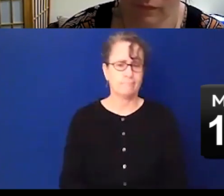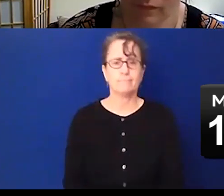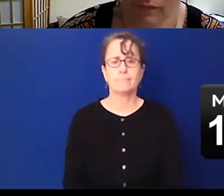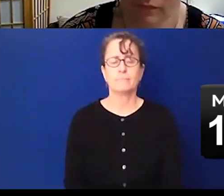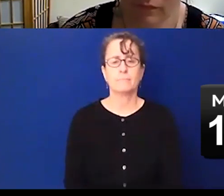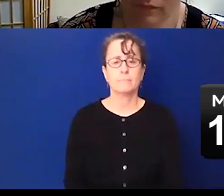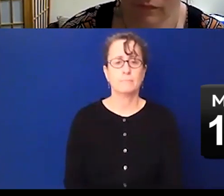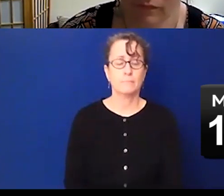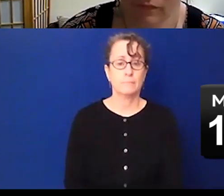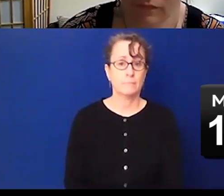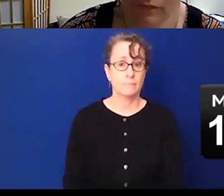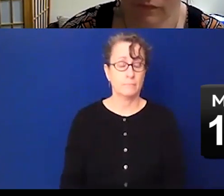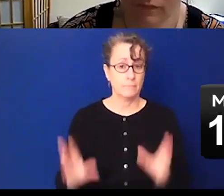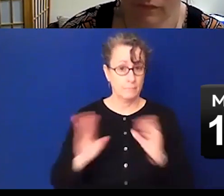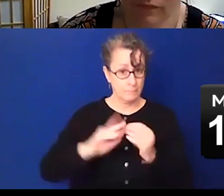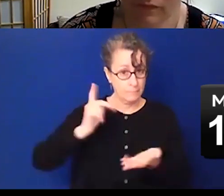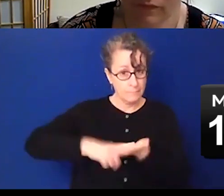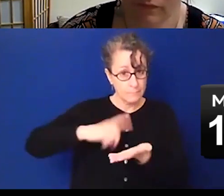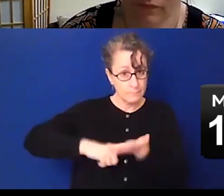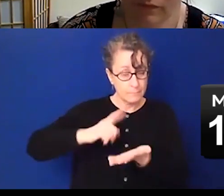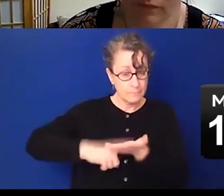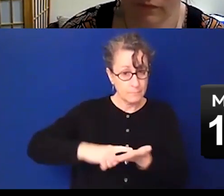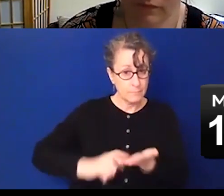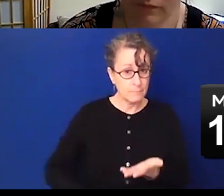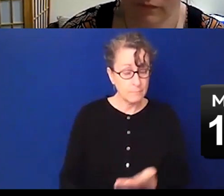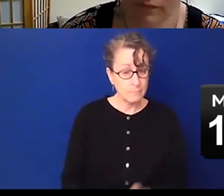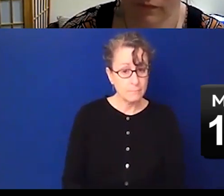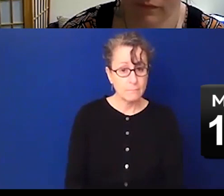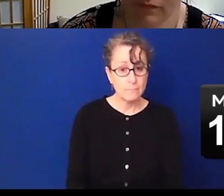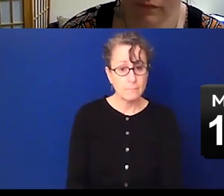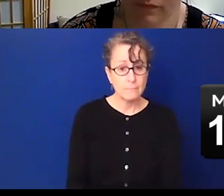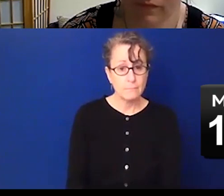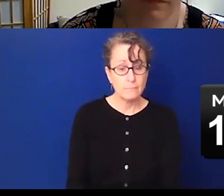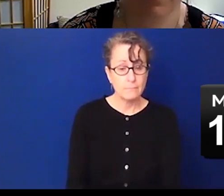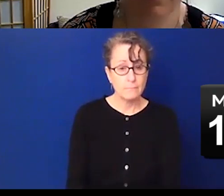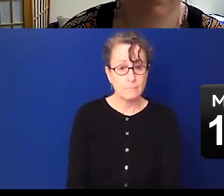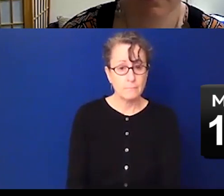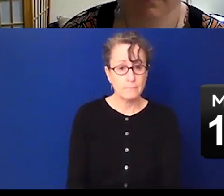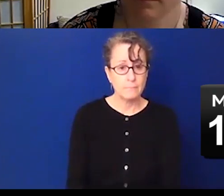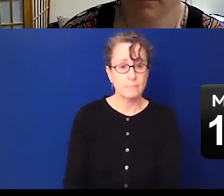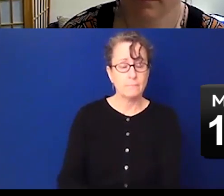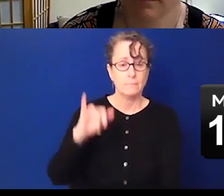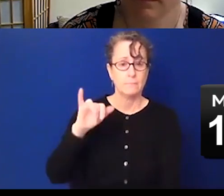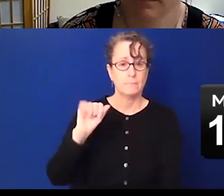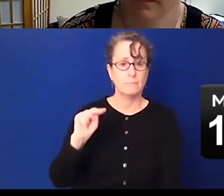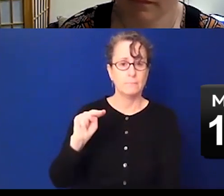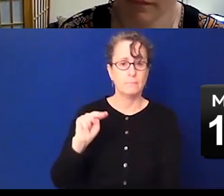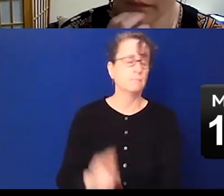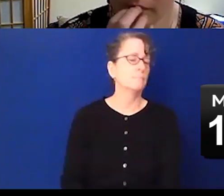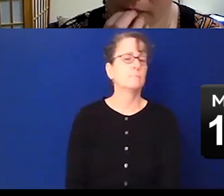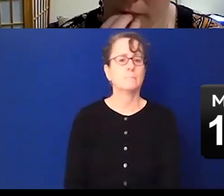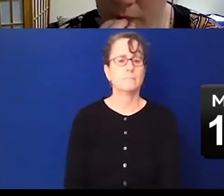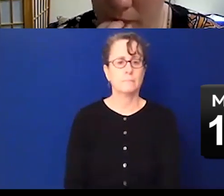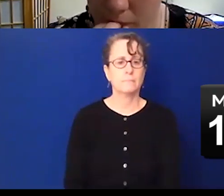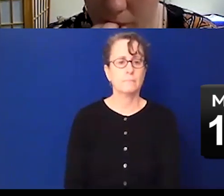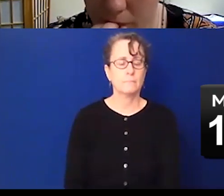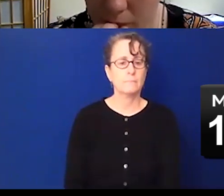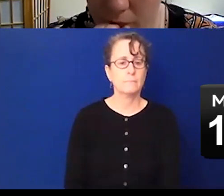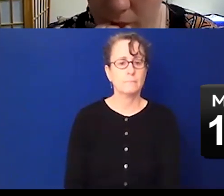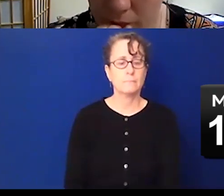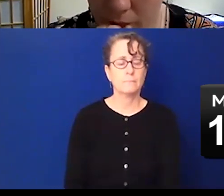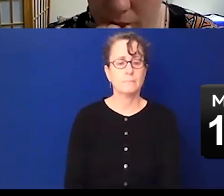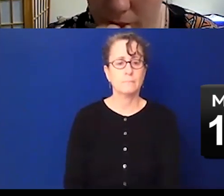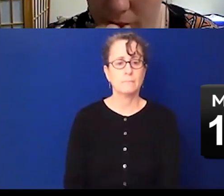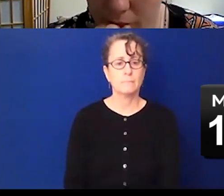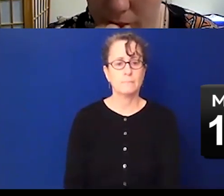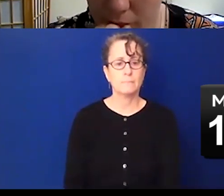Anyone have any more discussion on that while Peter's collecting his thoughts? Ian? I would be very interested in trying to make this